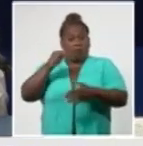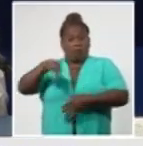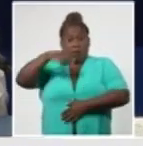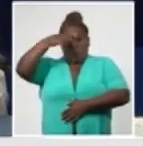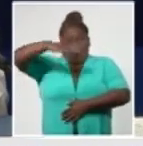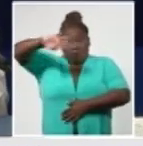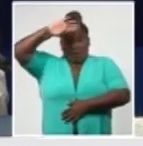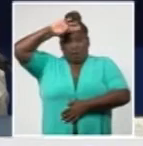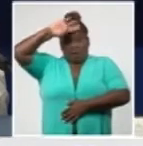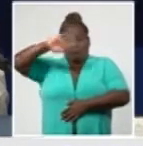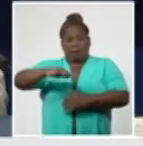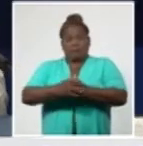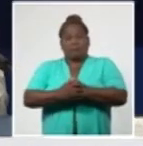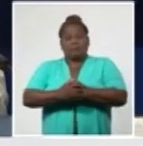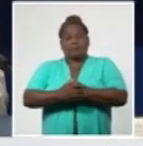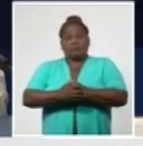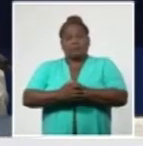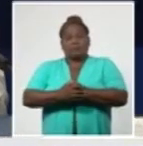difficulties.